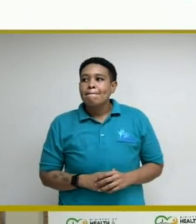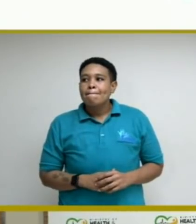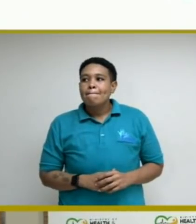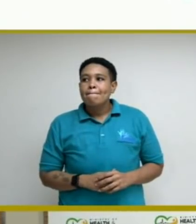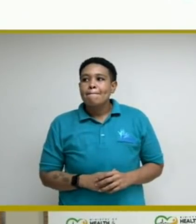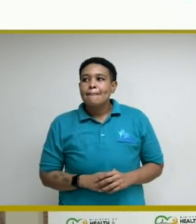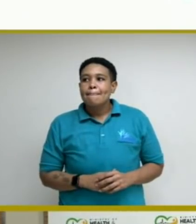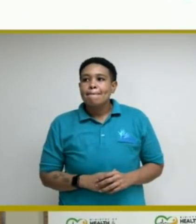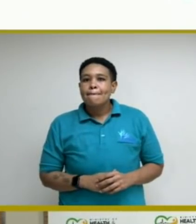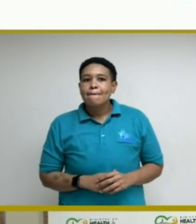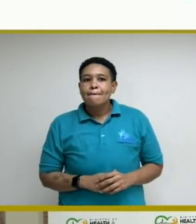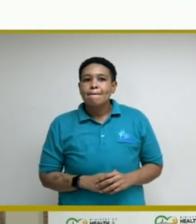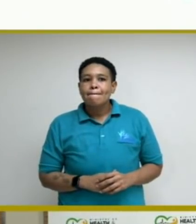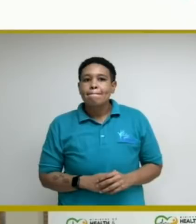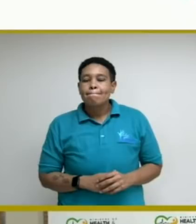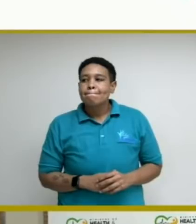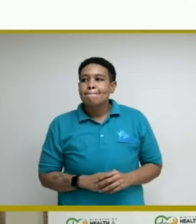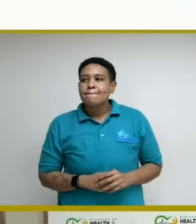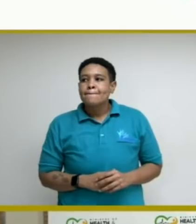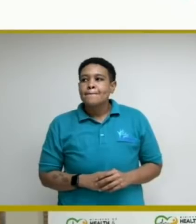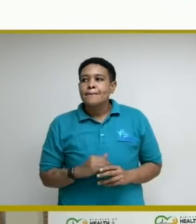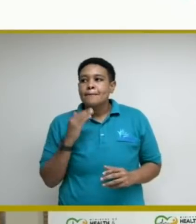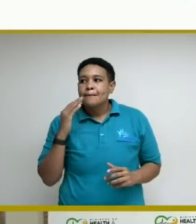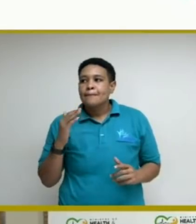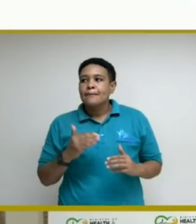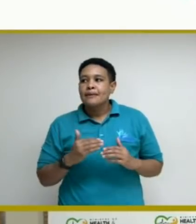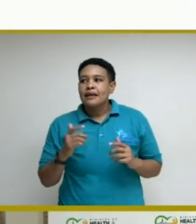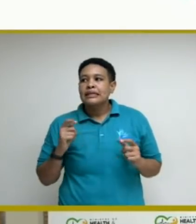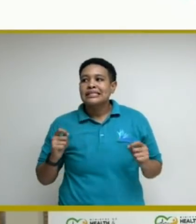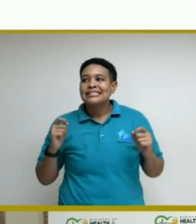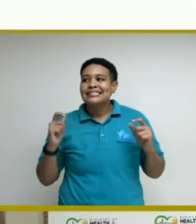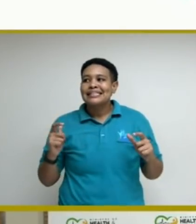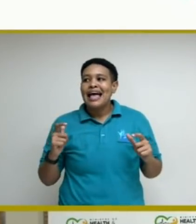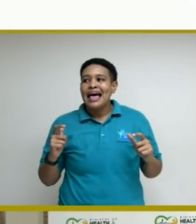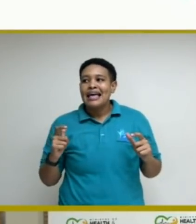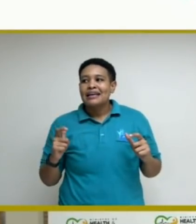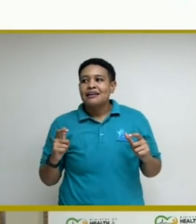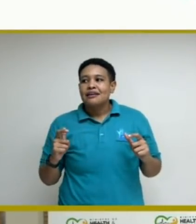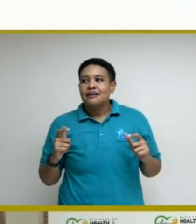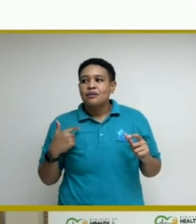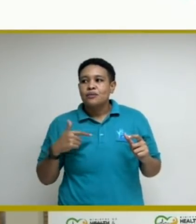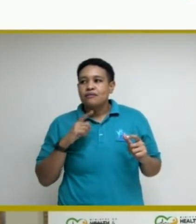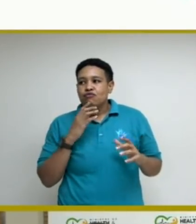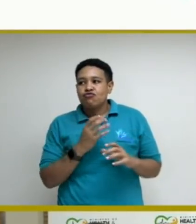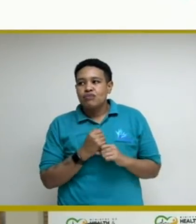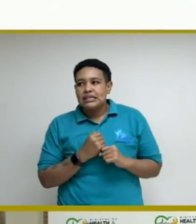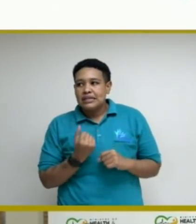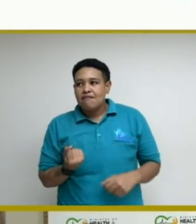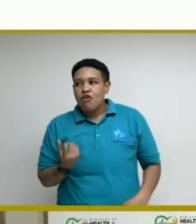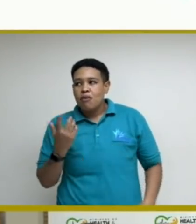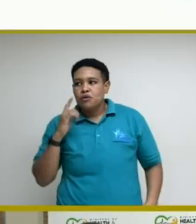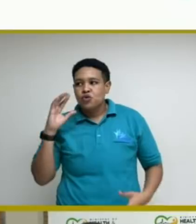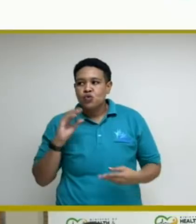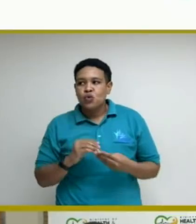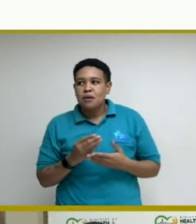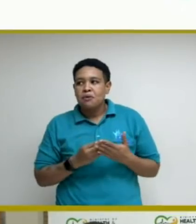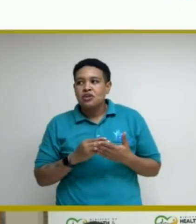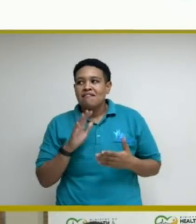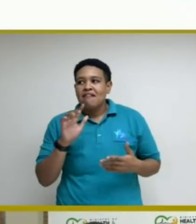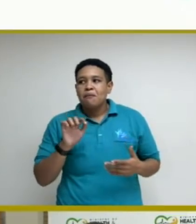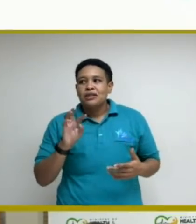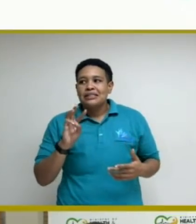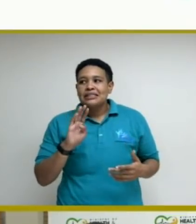And as you can see from the next slide, we have received a total of